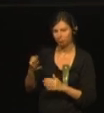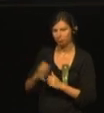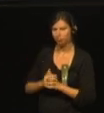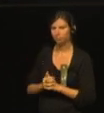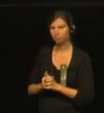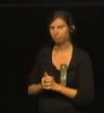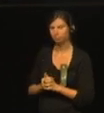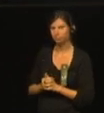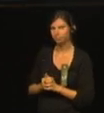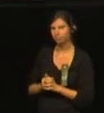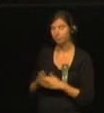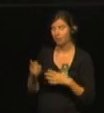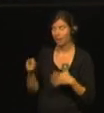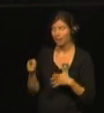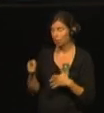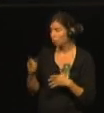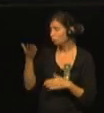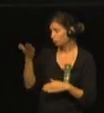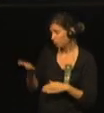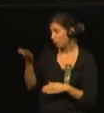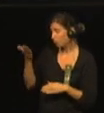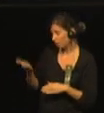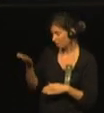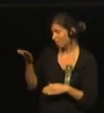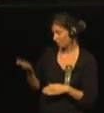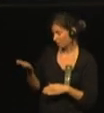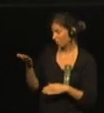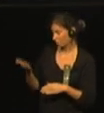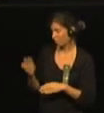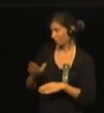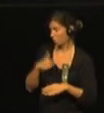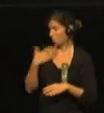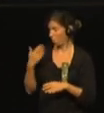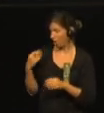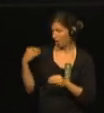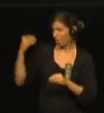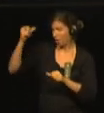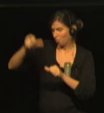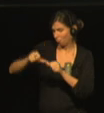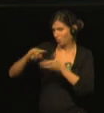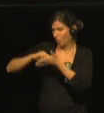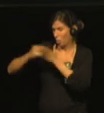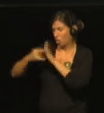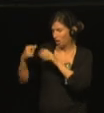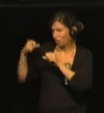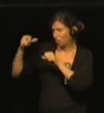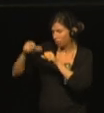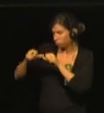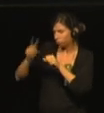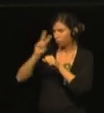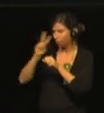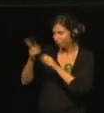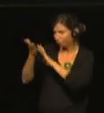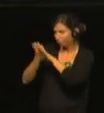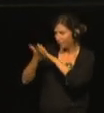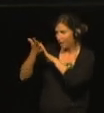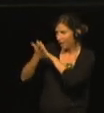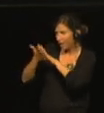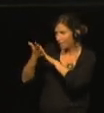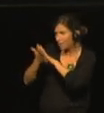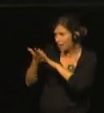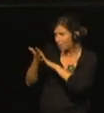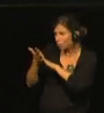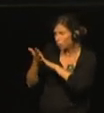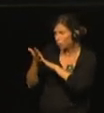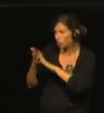what we have been doing in this project, to discuss what does it take, what are the special needs then of a